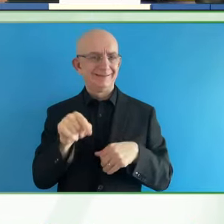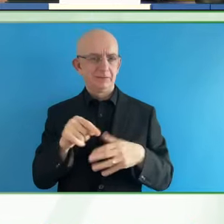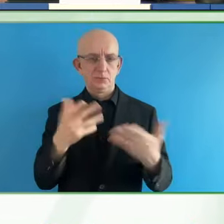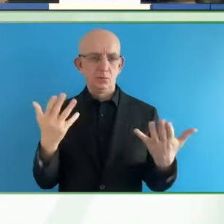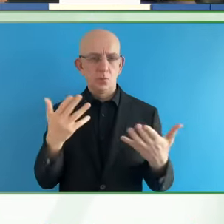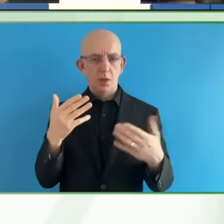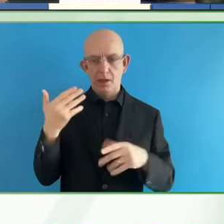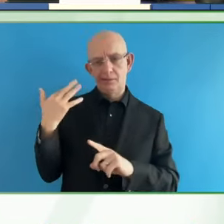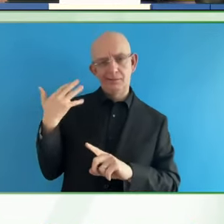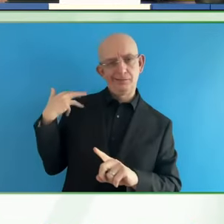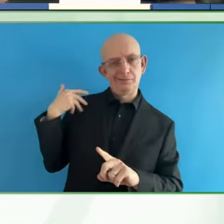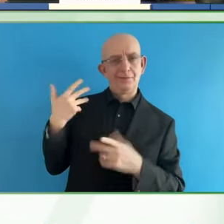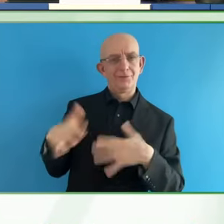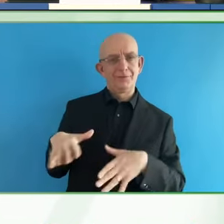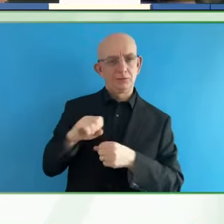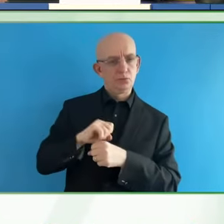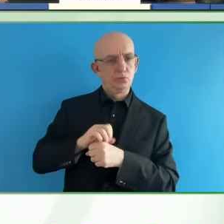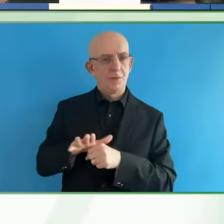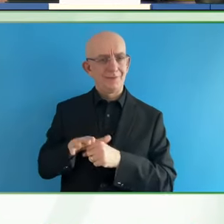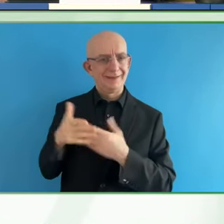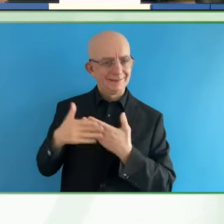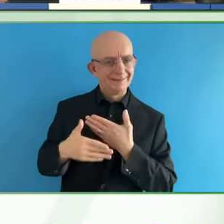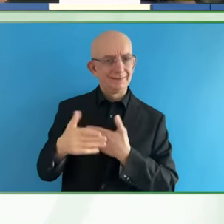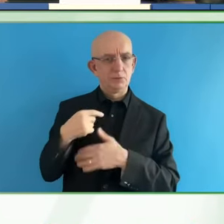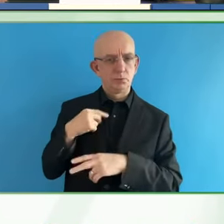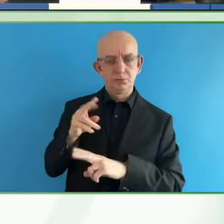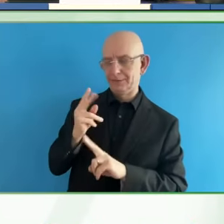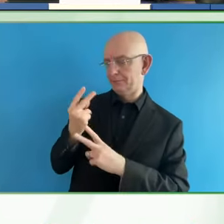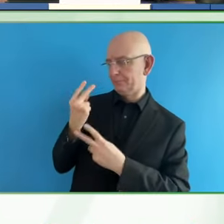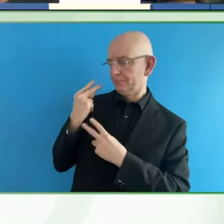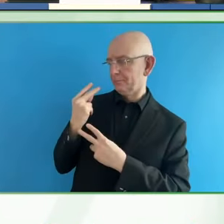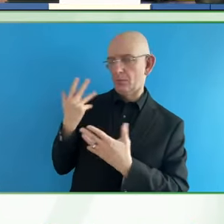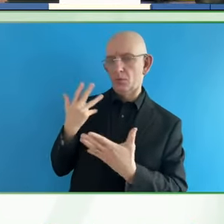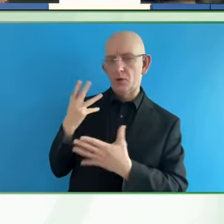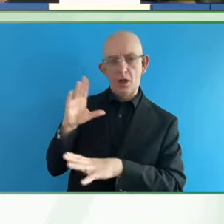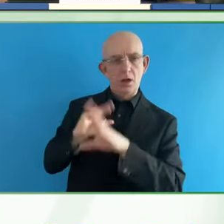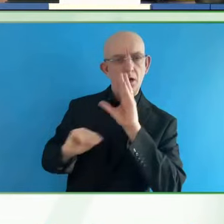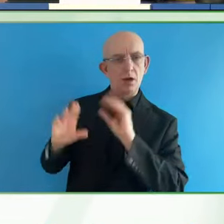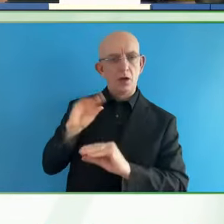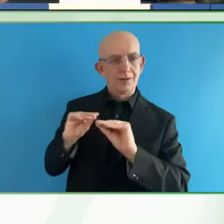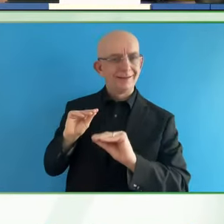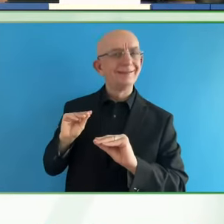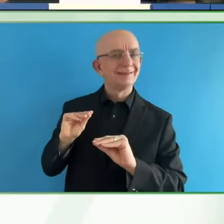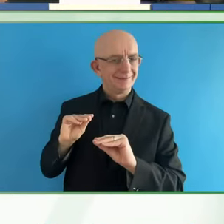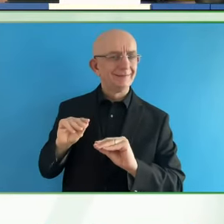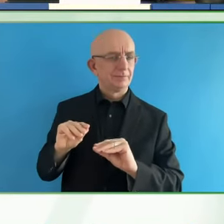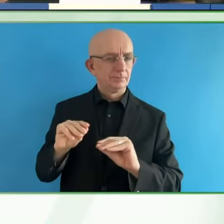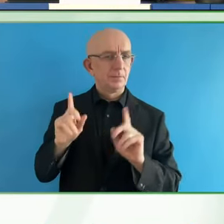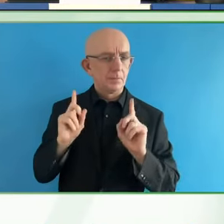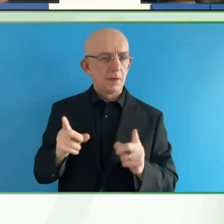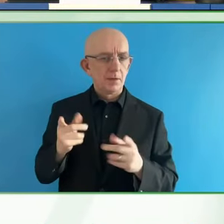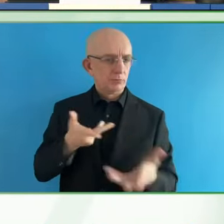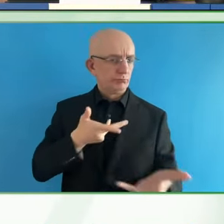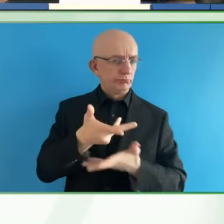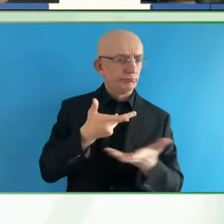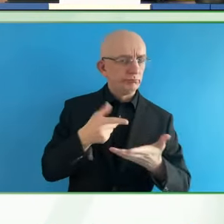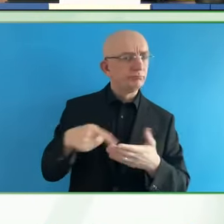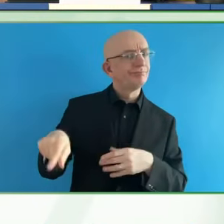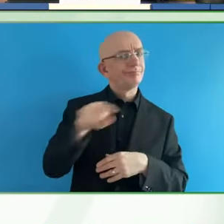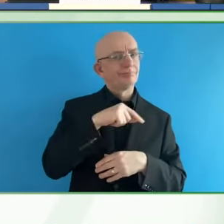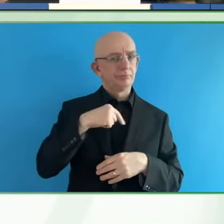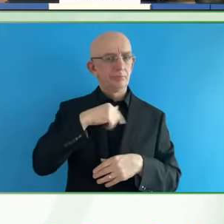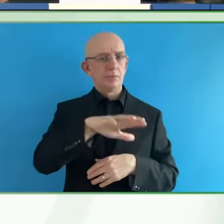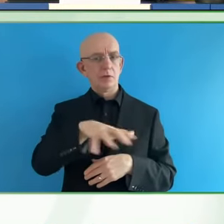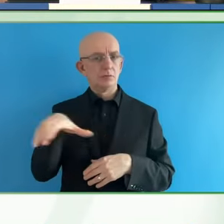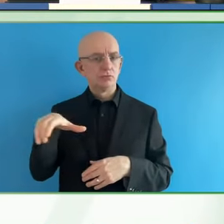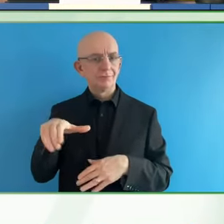And we included all of the stakeholder levels there, of course. Do I have some minutes, Rachel, still? Oh, yes, we have